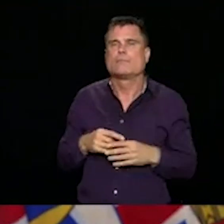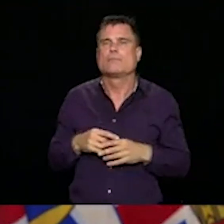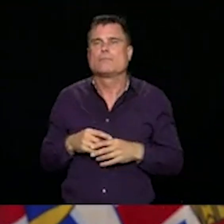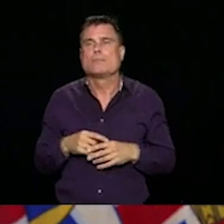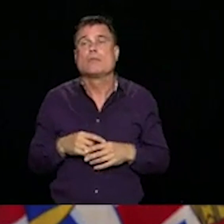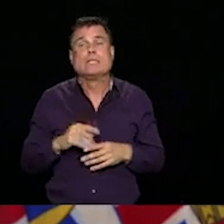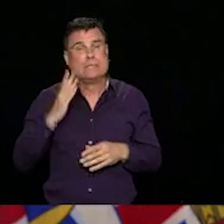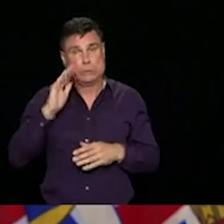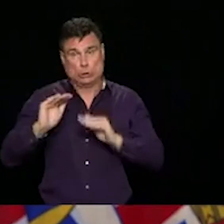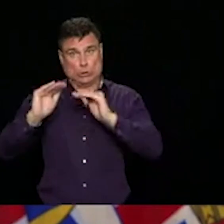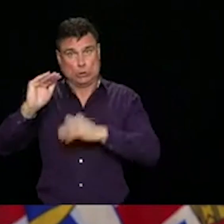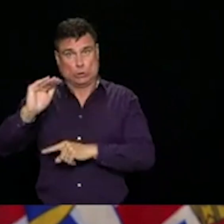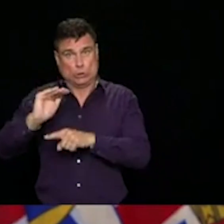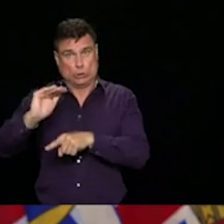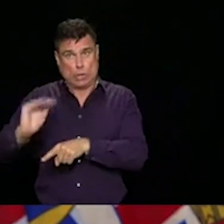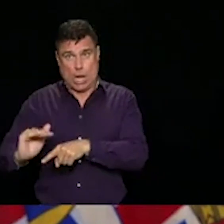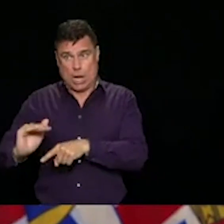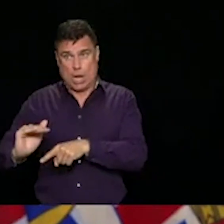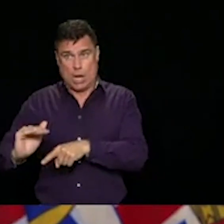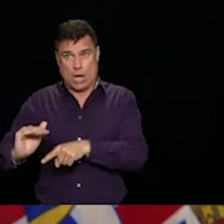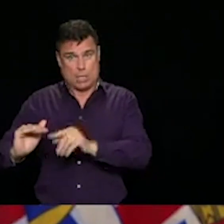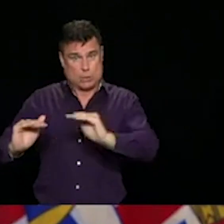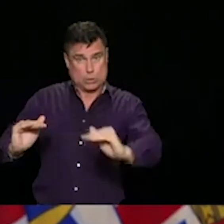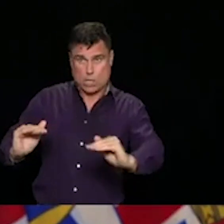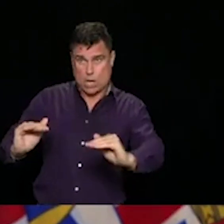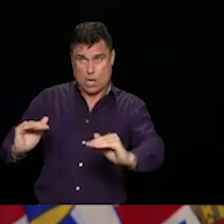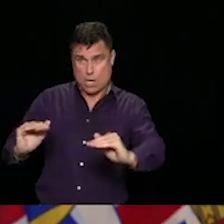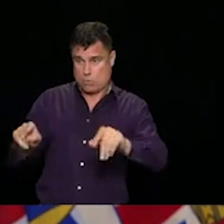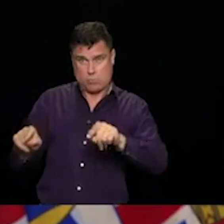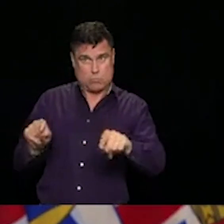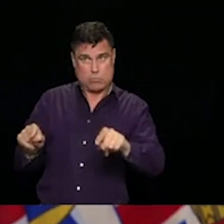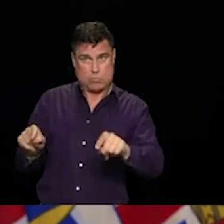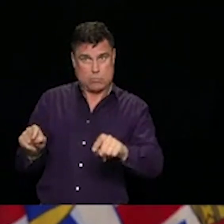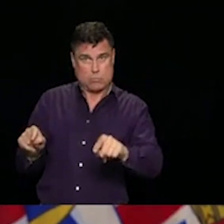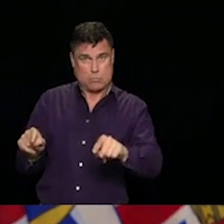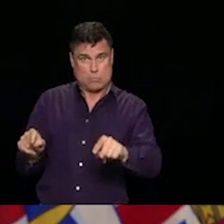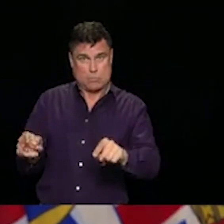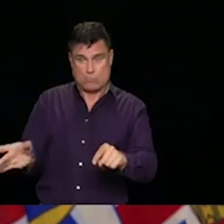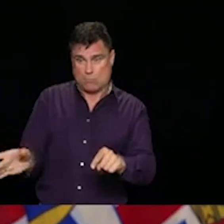both between each other or to adults, and that they're less